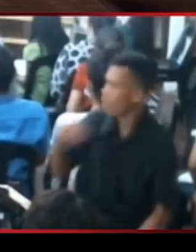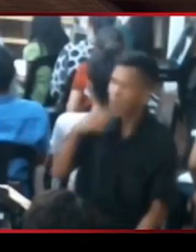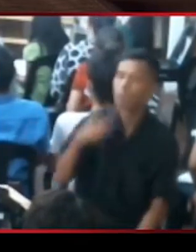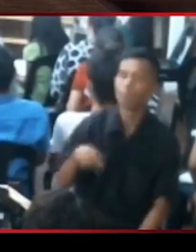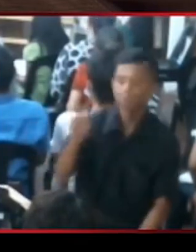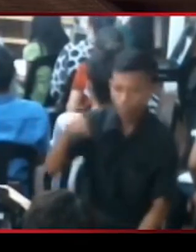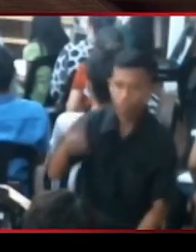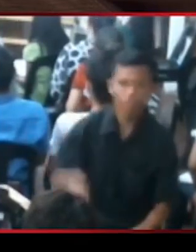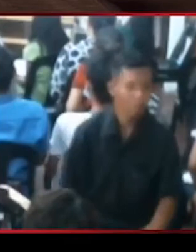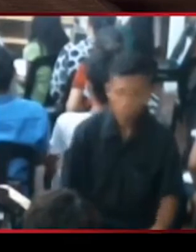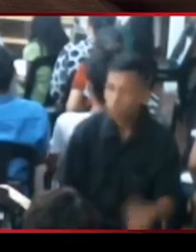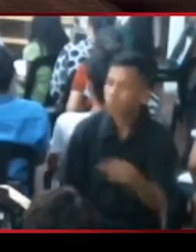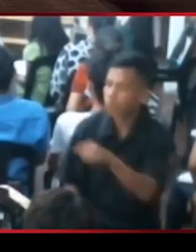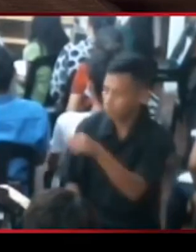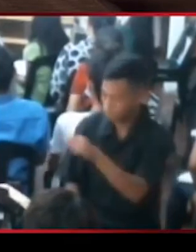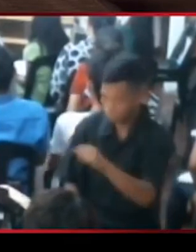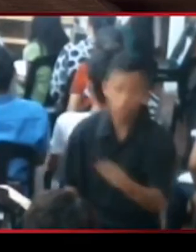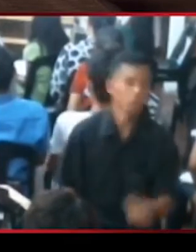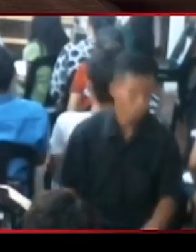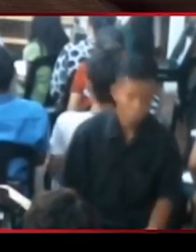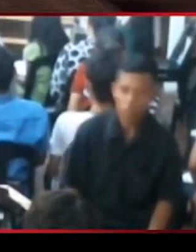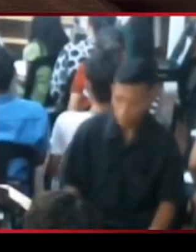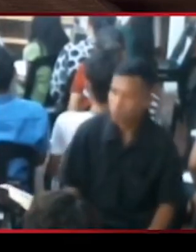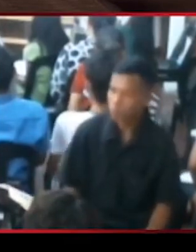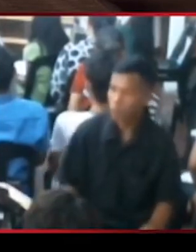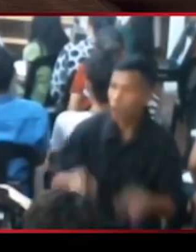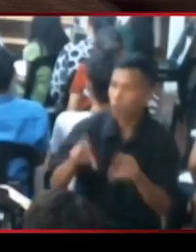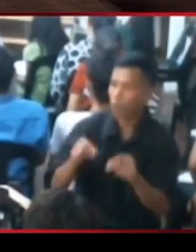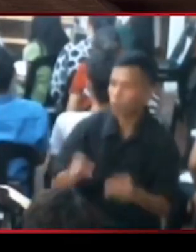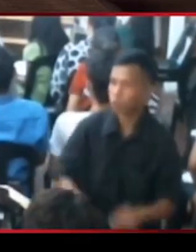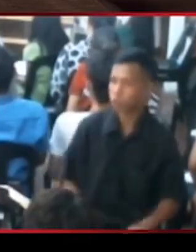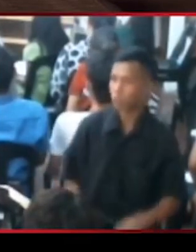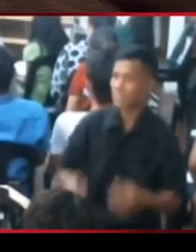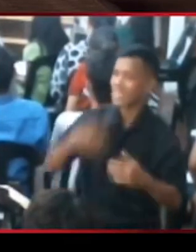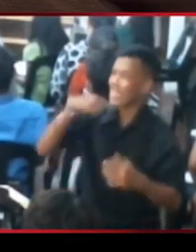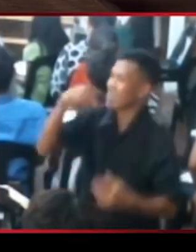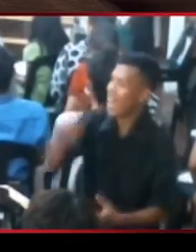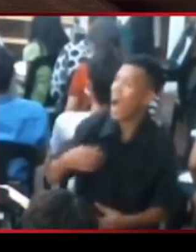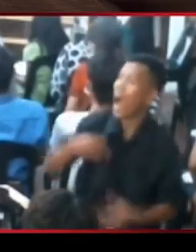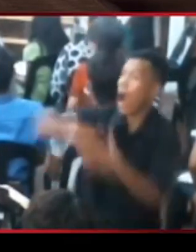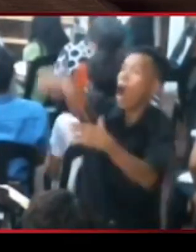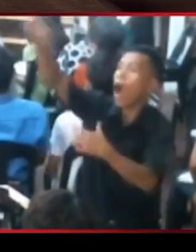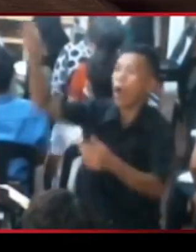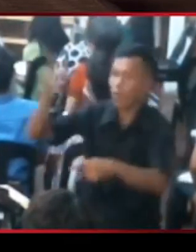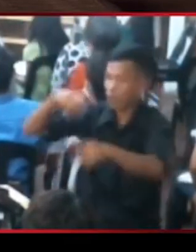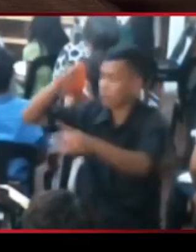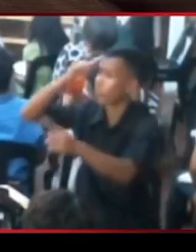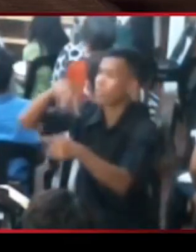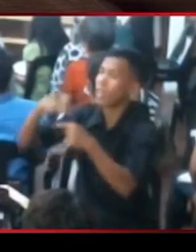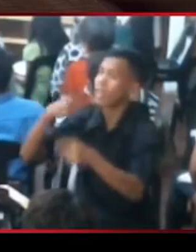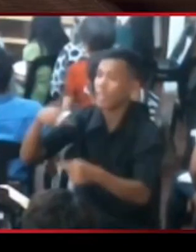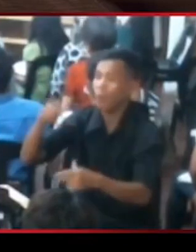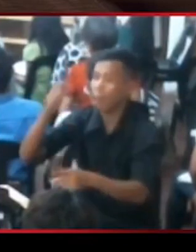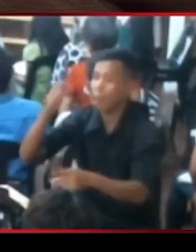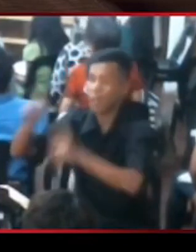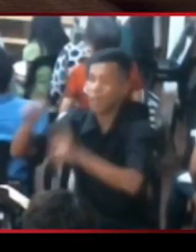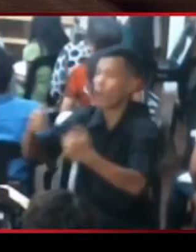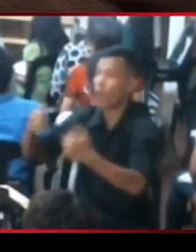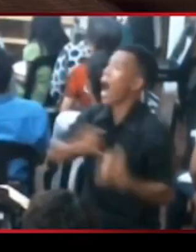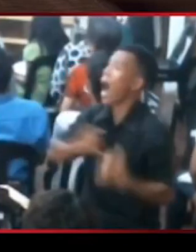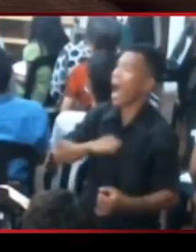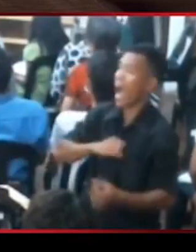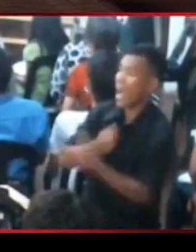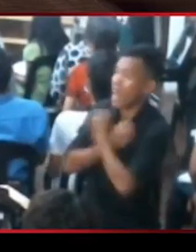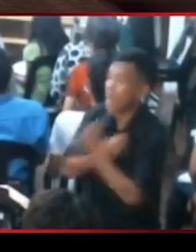I got to get out there and prove that there's a God that I believe in, a God that I love, a God that I worship,